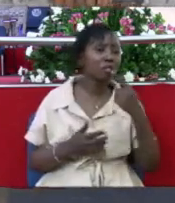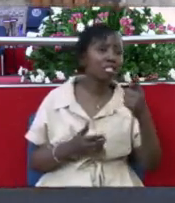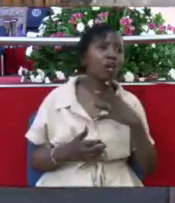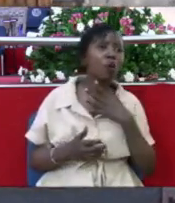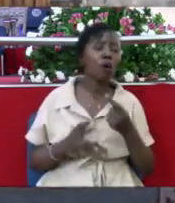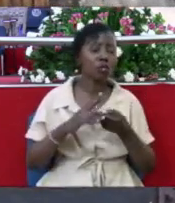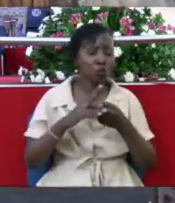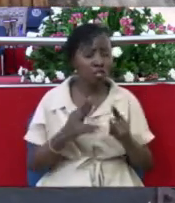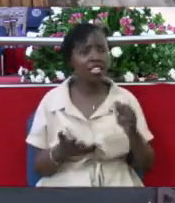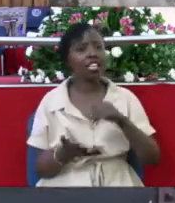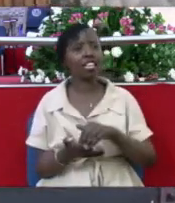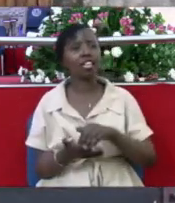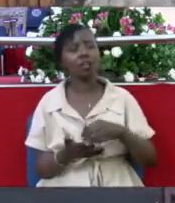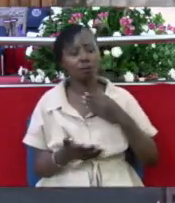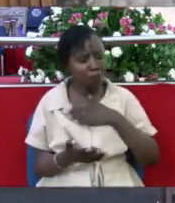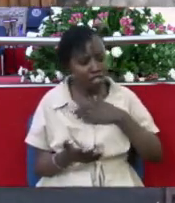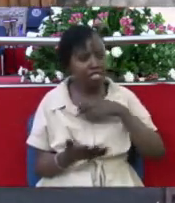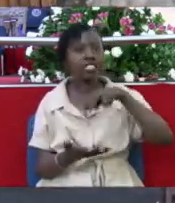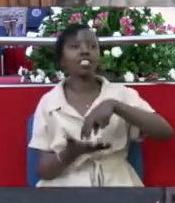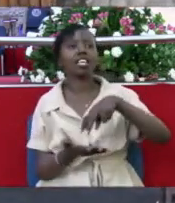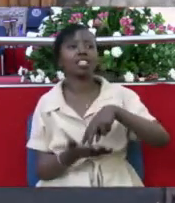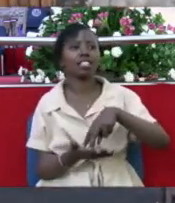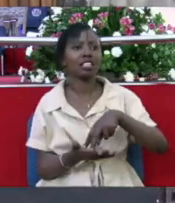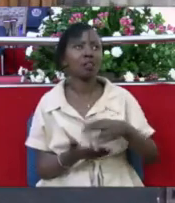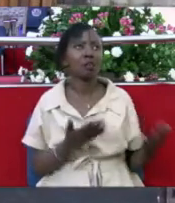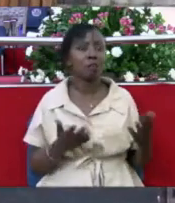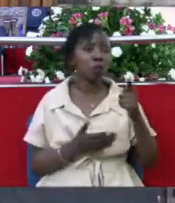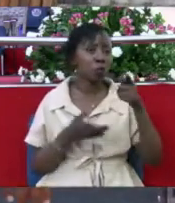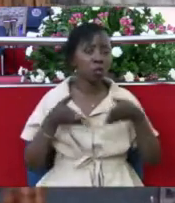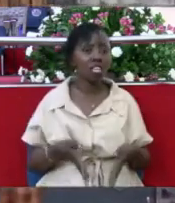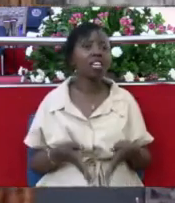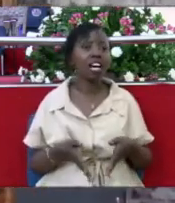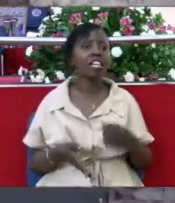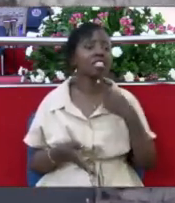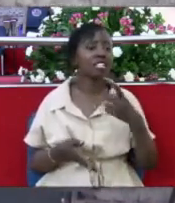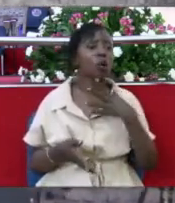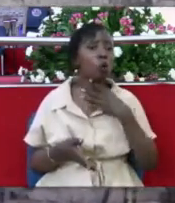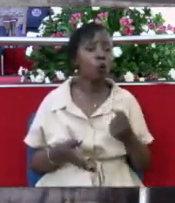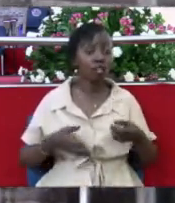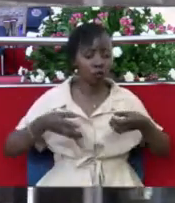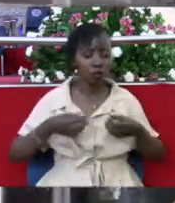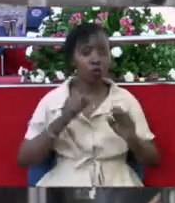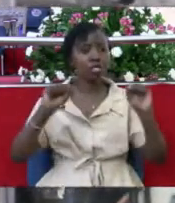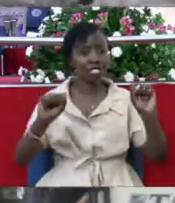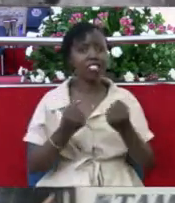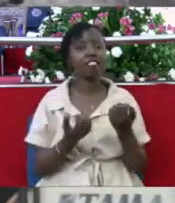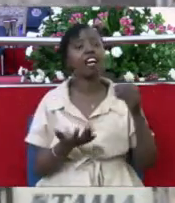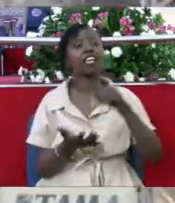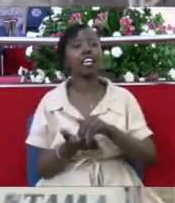Stand up on your feet. You're here, you're also saying, I want to get born again. Run to the